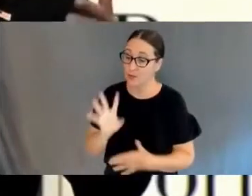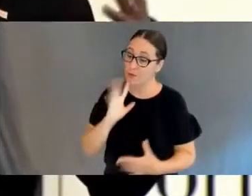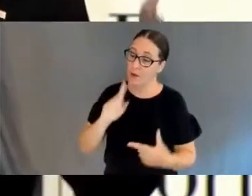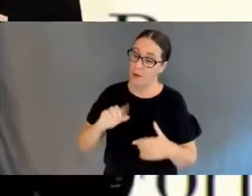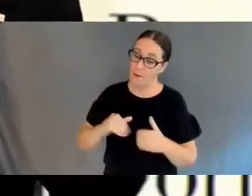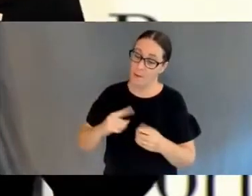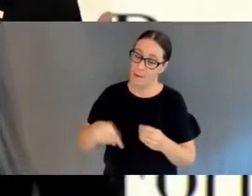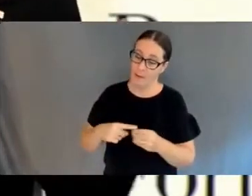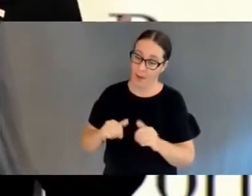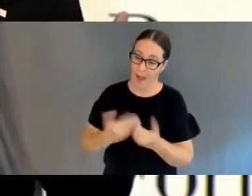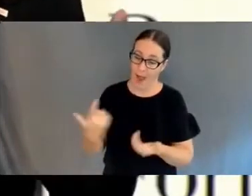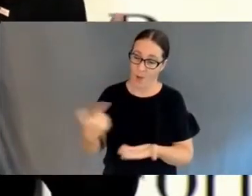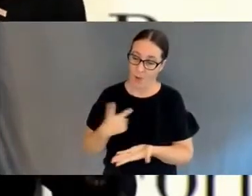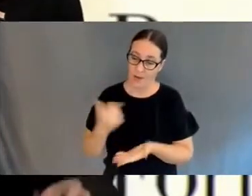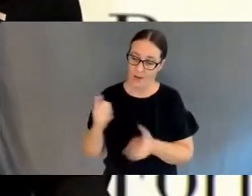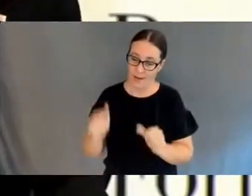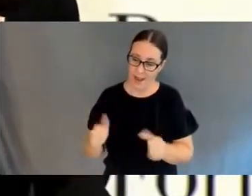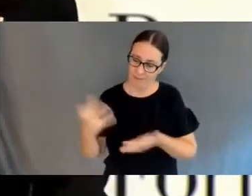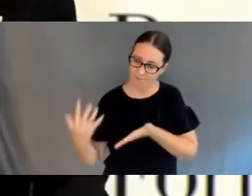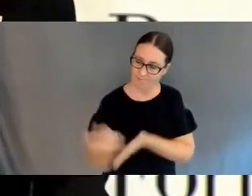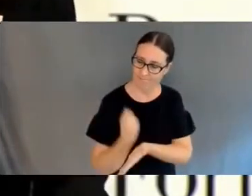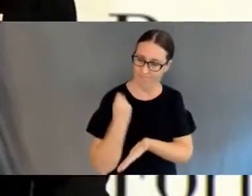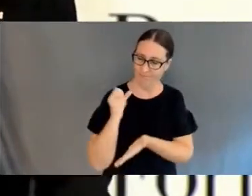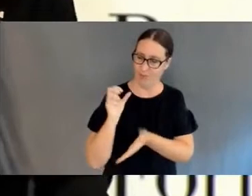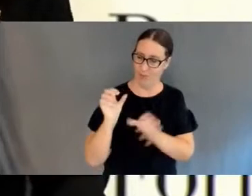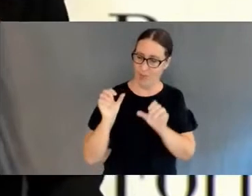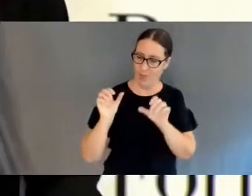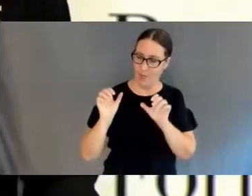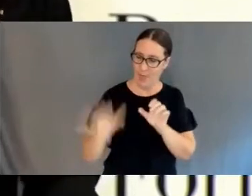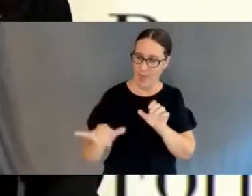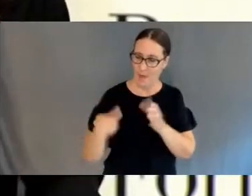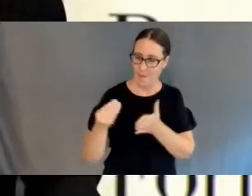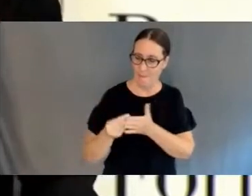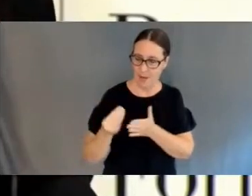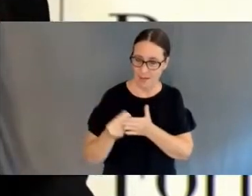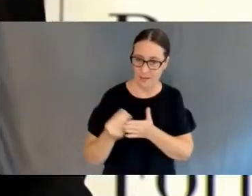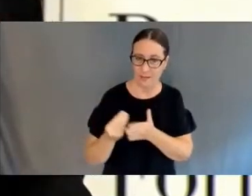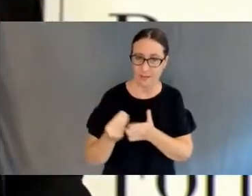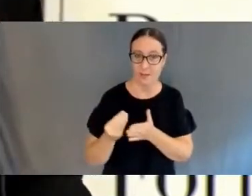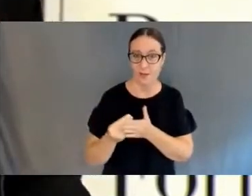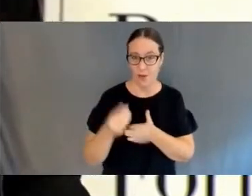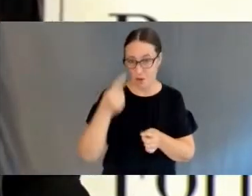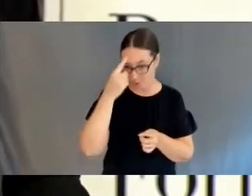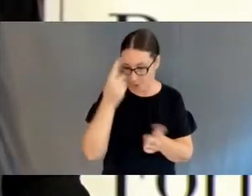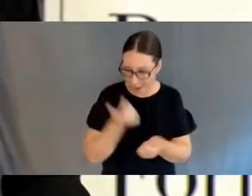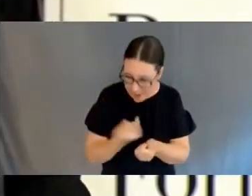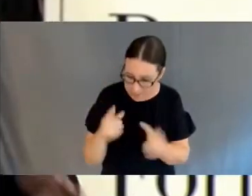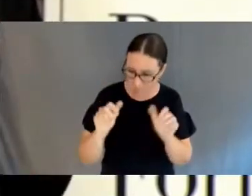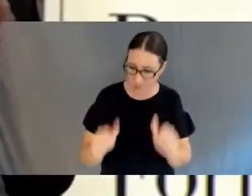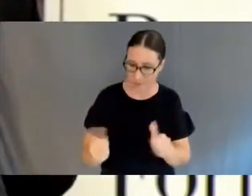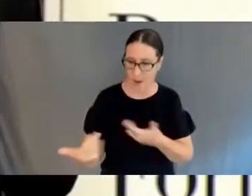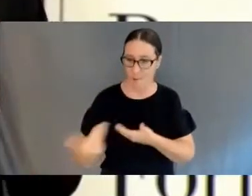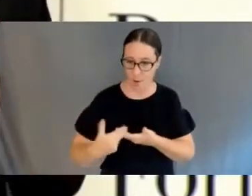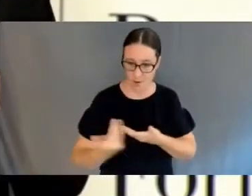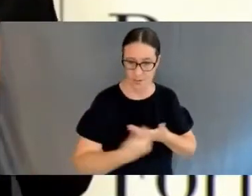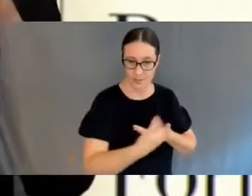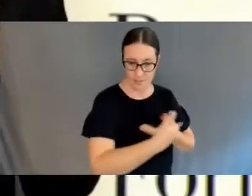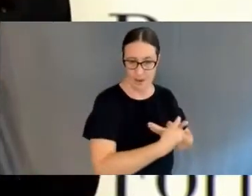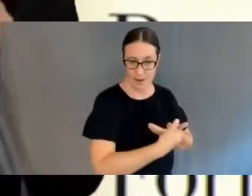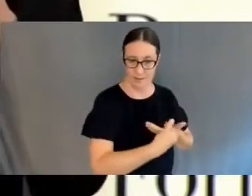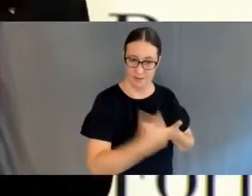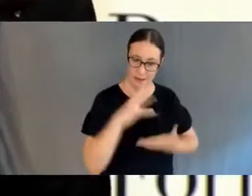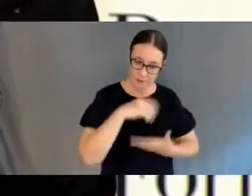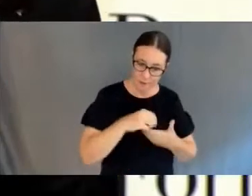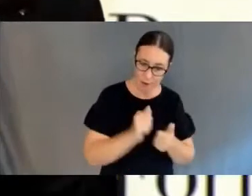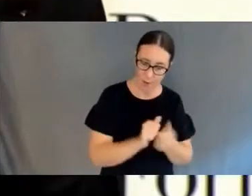can maximize the capacity of that infusion in a way that everyone is participating in the potential